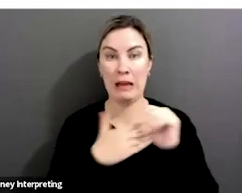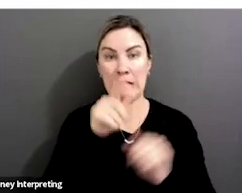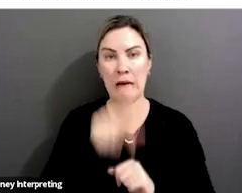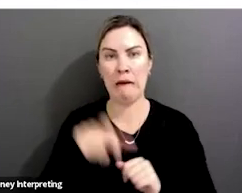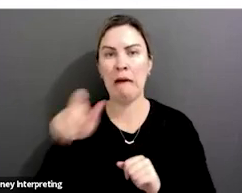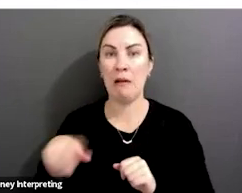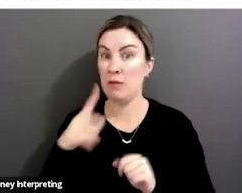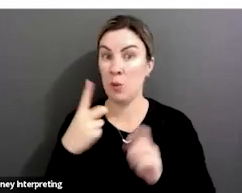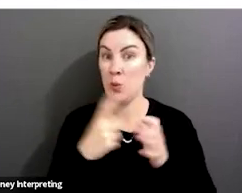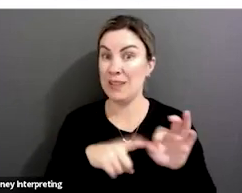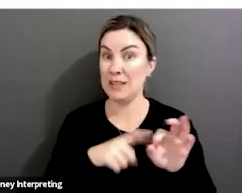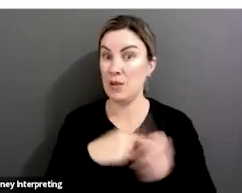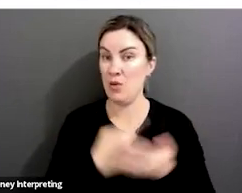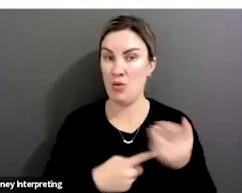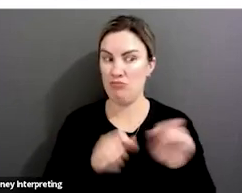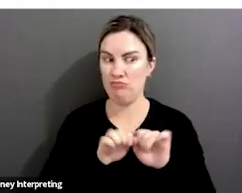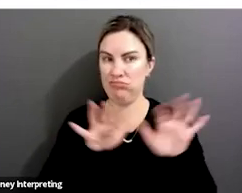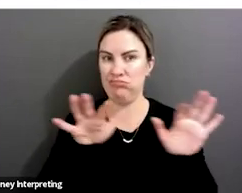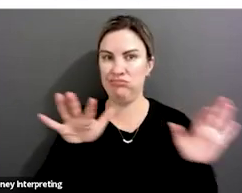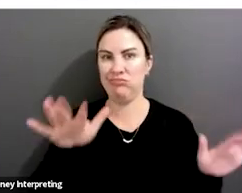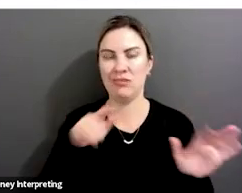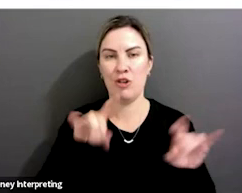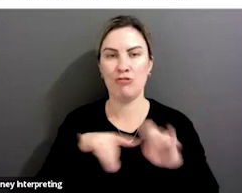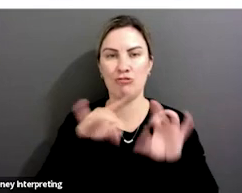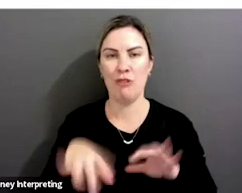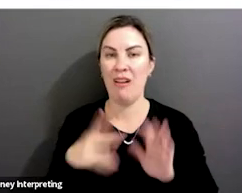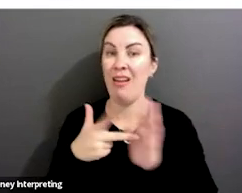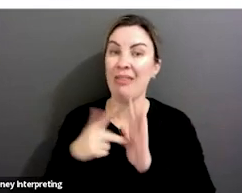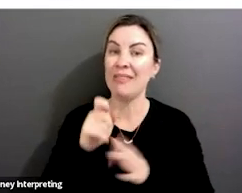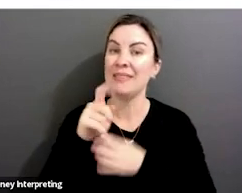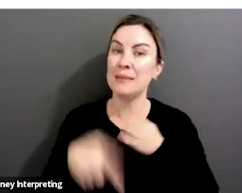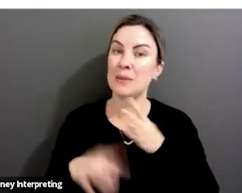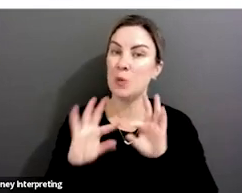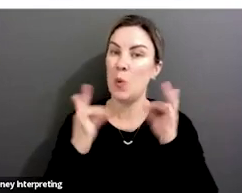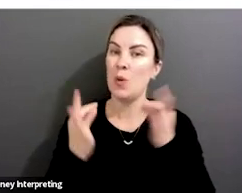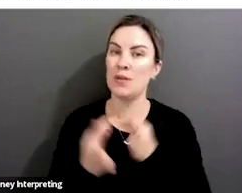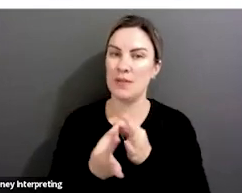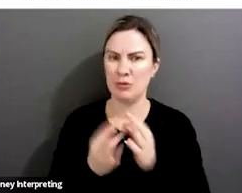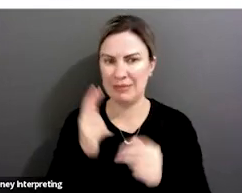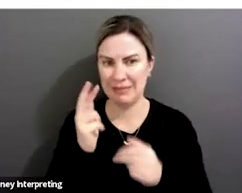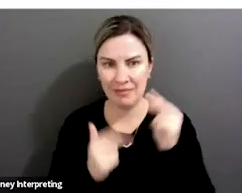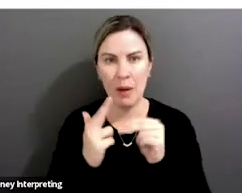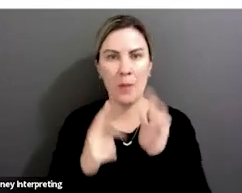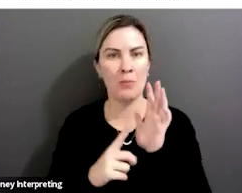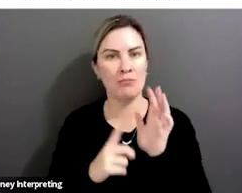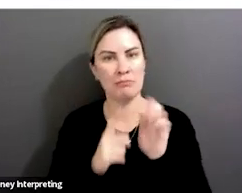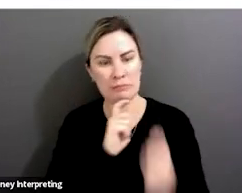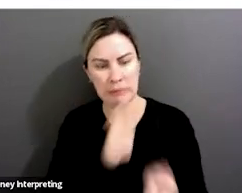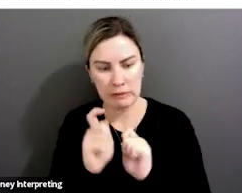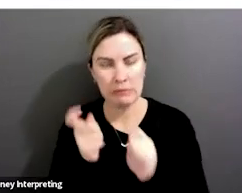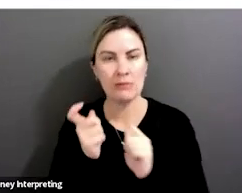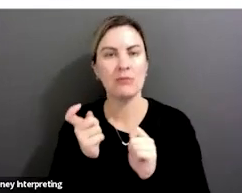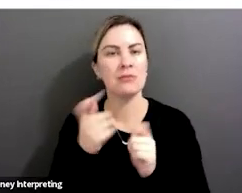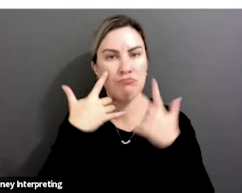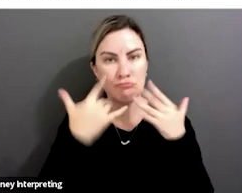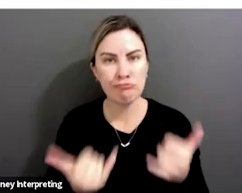but across Australia as we bring other disability organizations on board to develop and test these tools in their